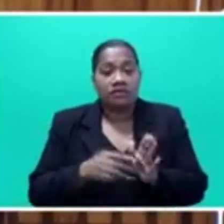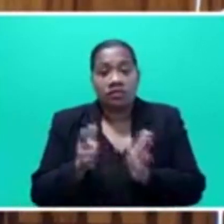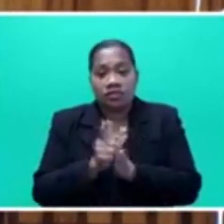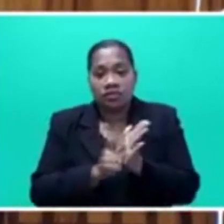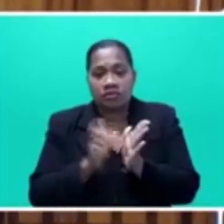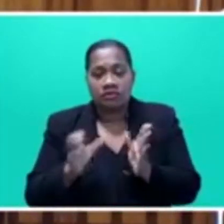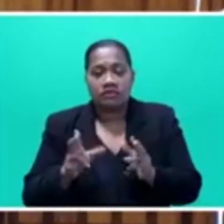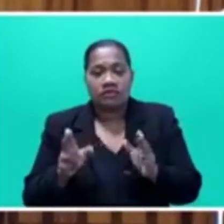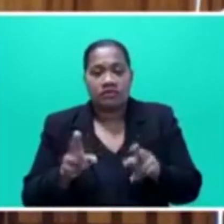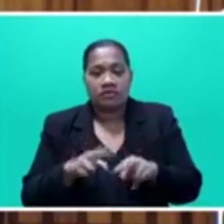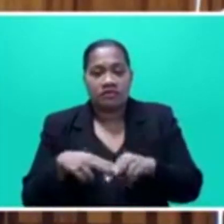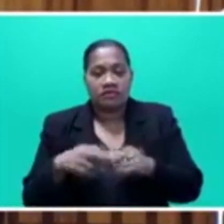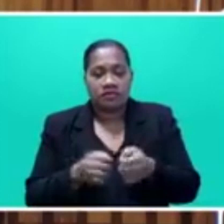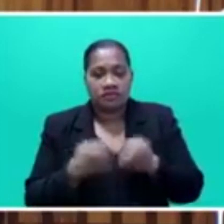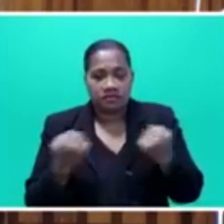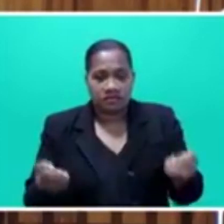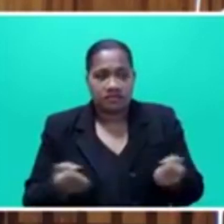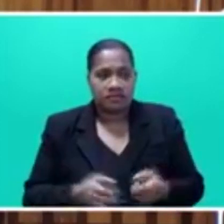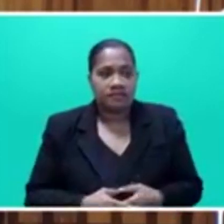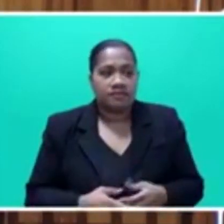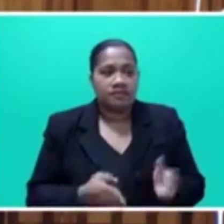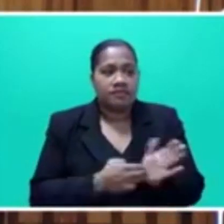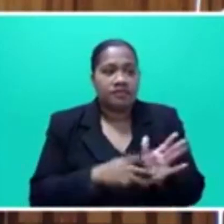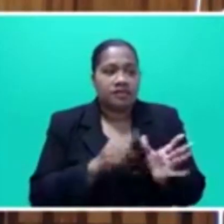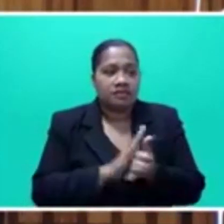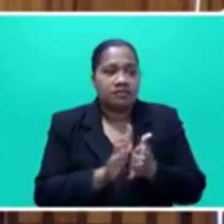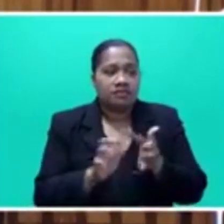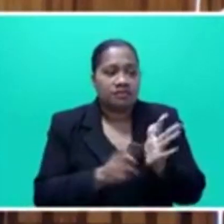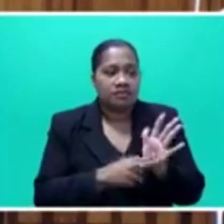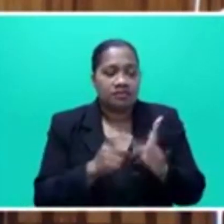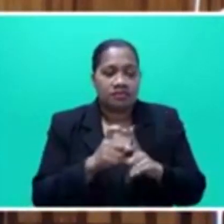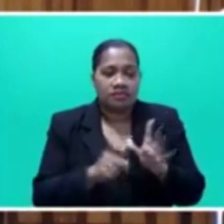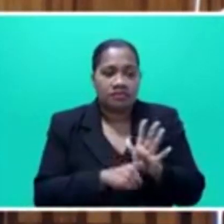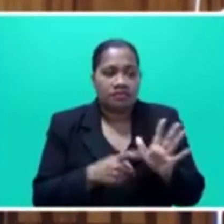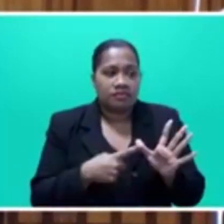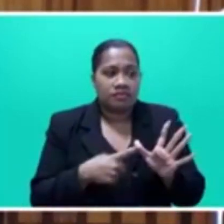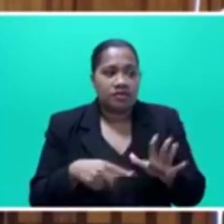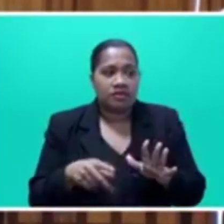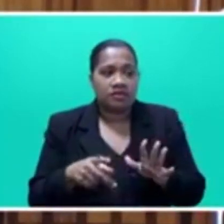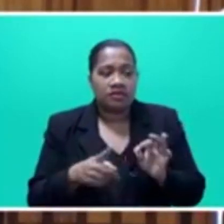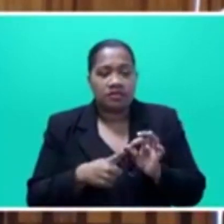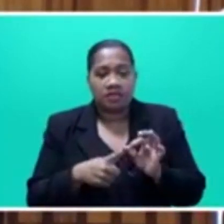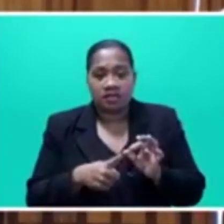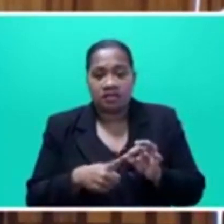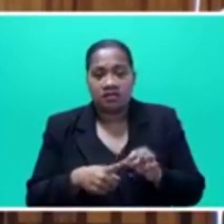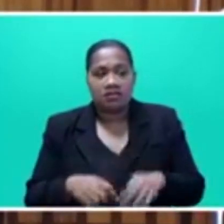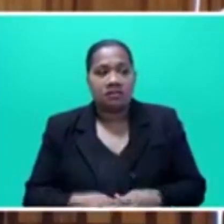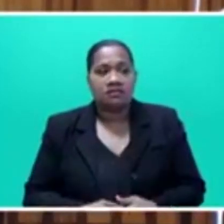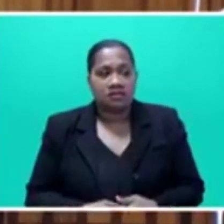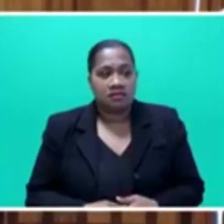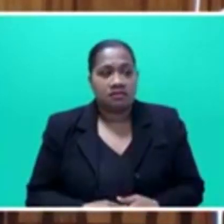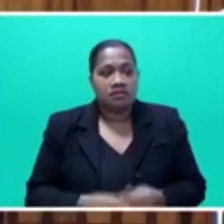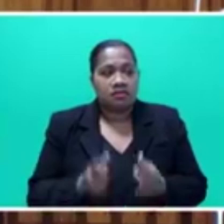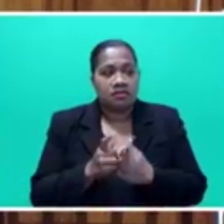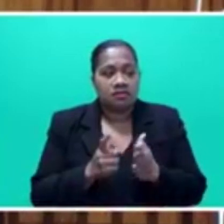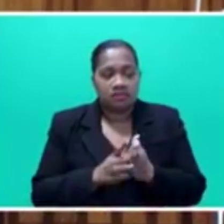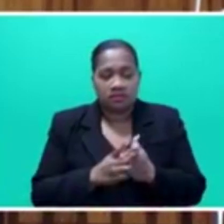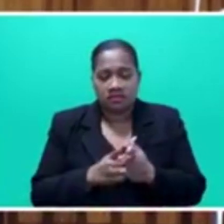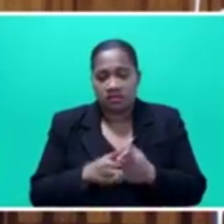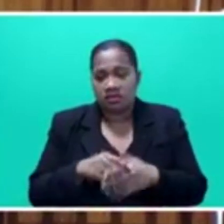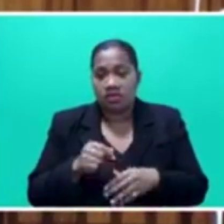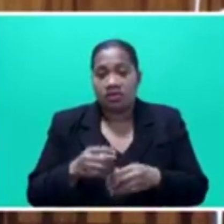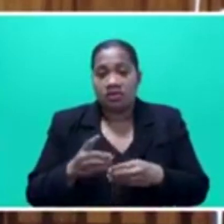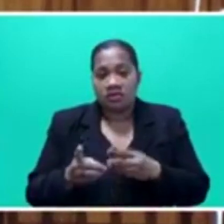sir. Mahendra Patel has run away from the law, is hiding in Sydney. A bench warrant is out for them. He's their interest in Fiji Times,